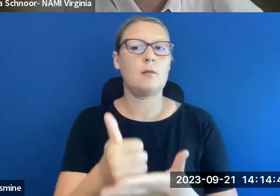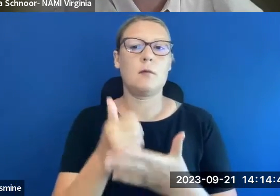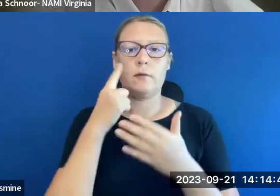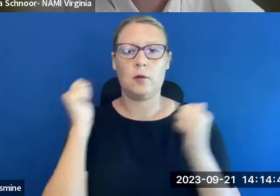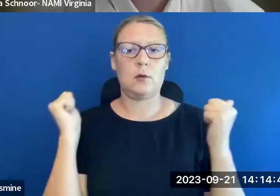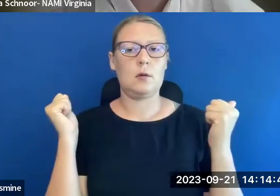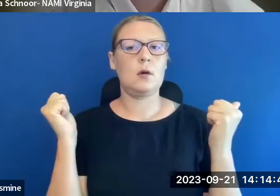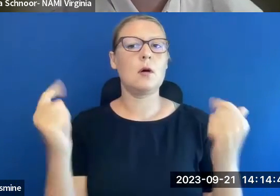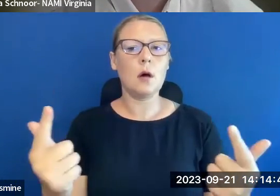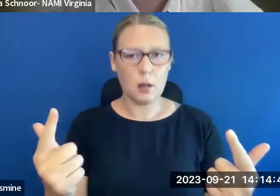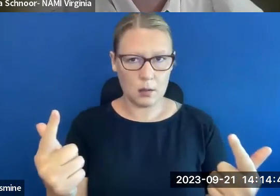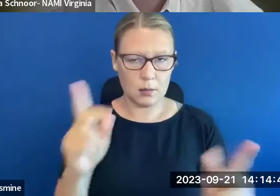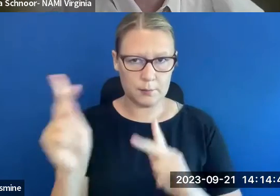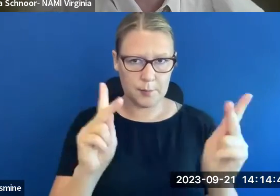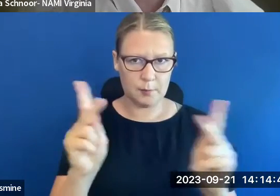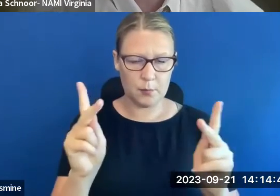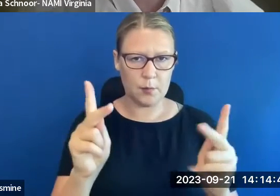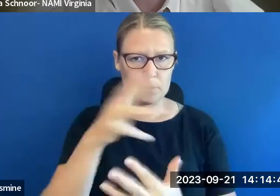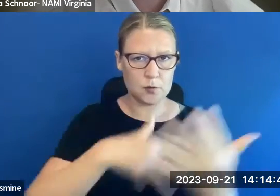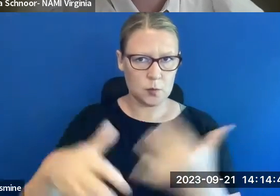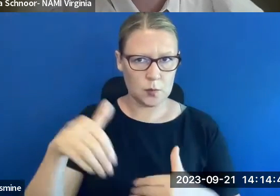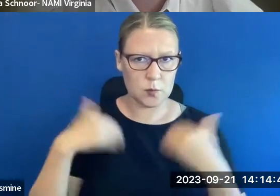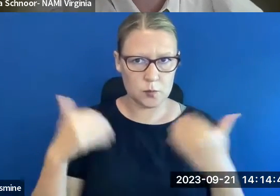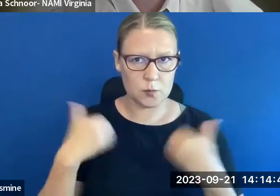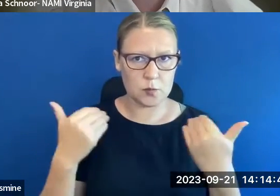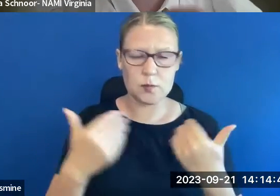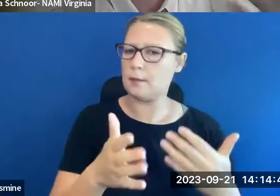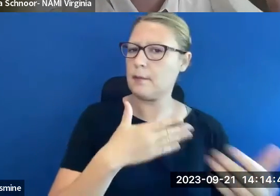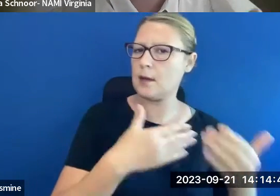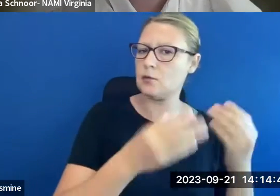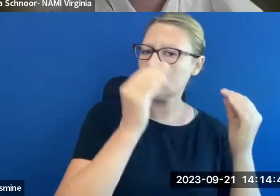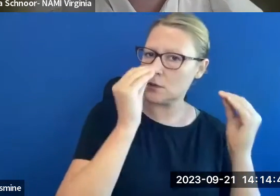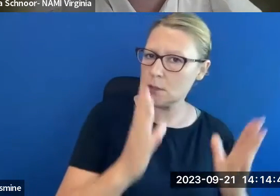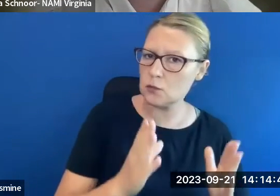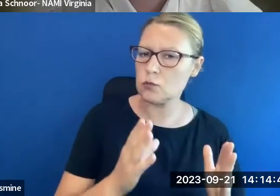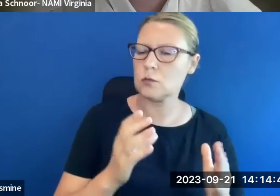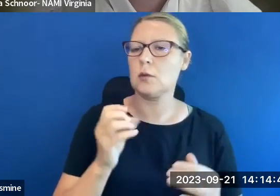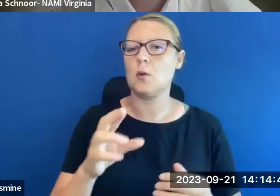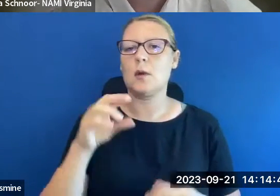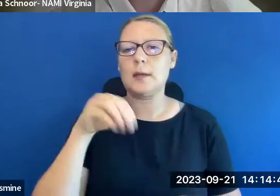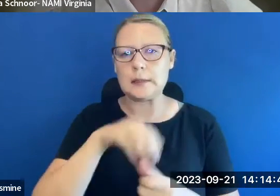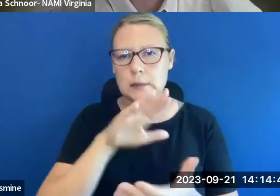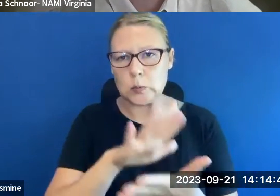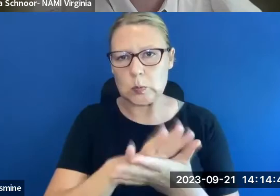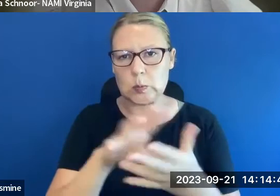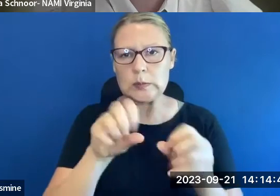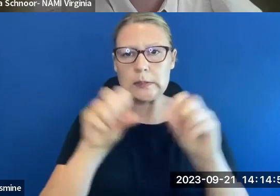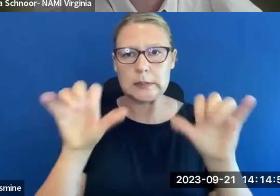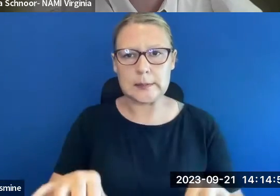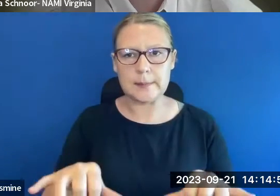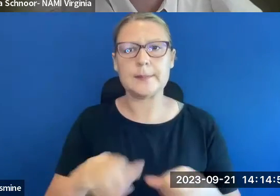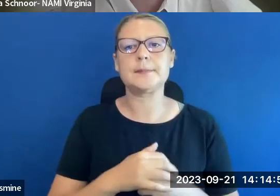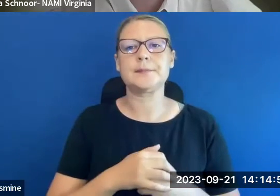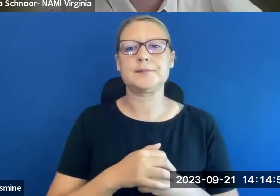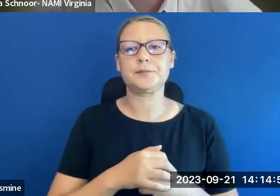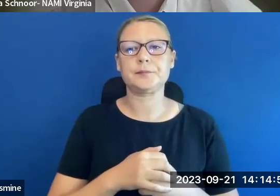youth in really any capacity, whether that is as a teacher or working somehow in a school system, whether that